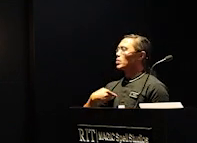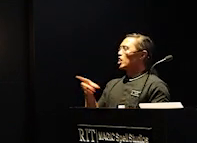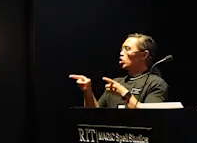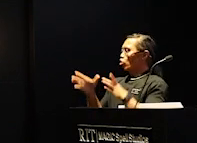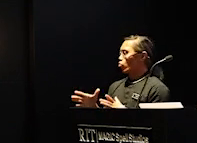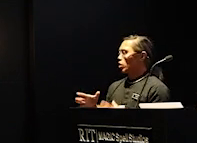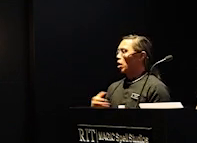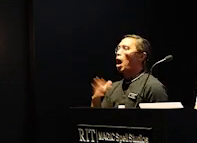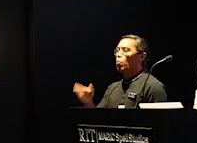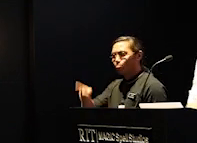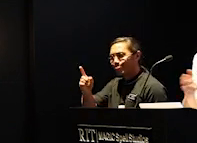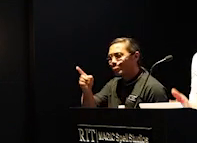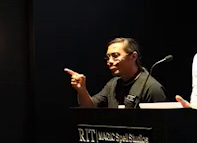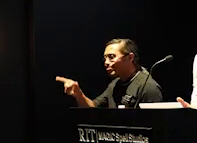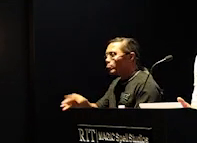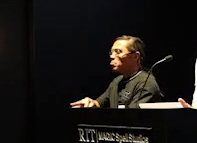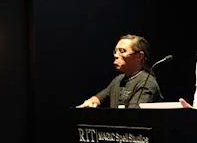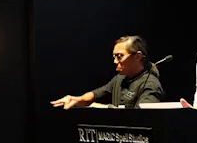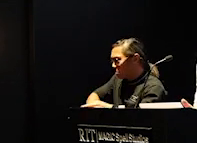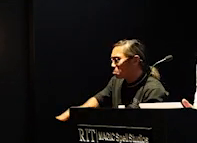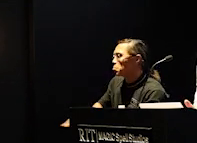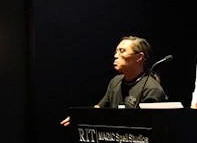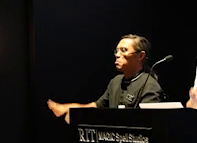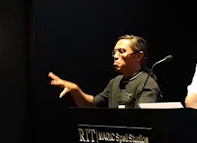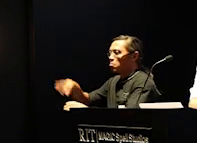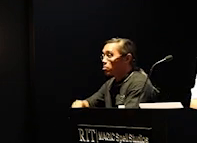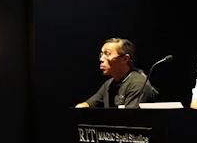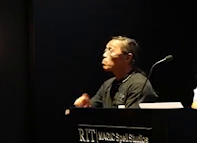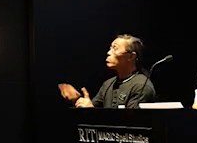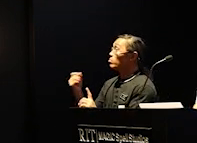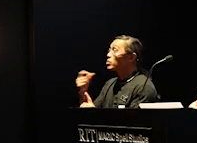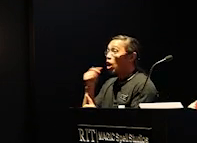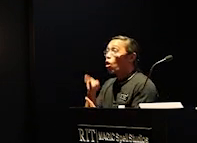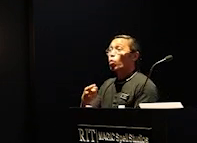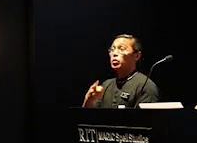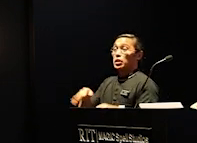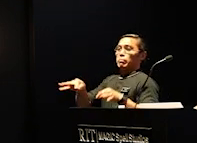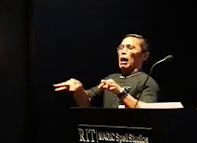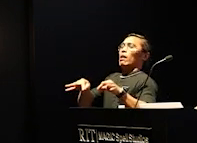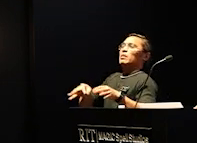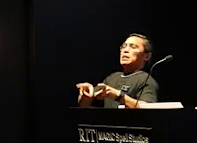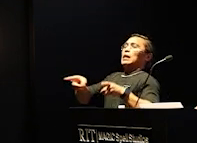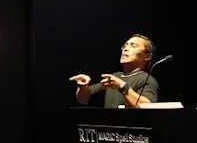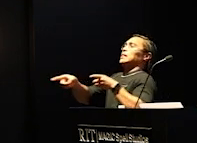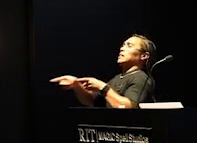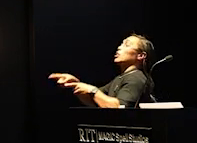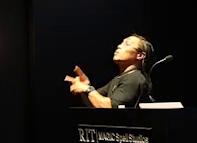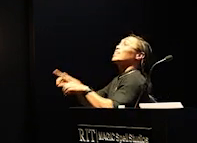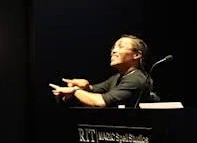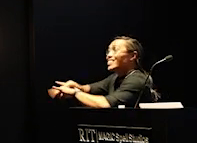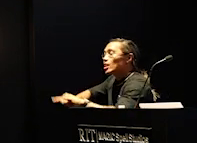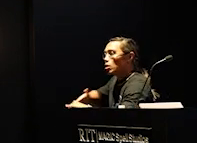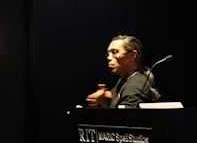on what the project is. But I'm always creatively involved. I'm not always doing the creative. I oftentimes am, but not always. But I always like to have